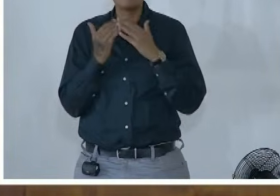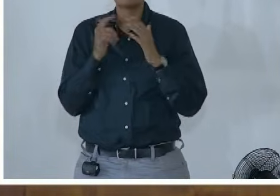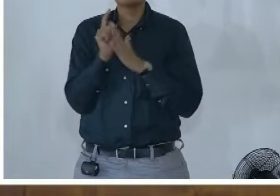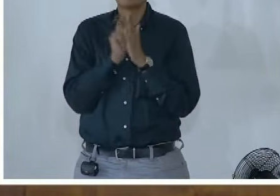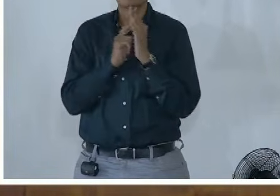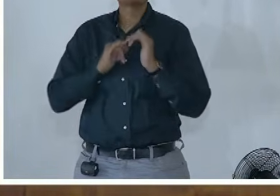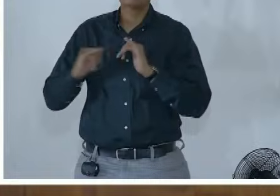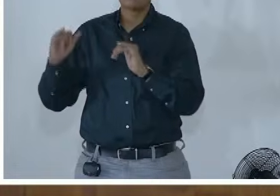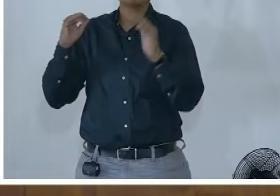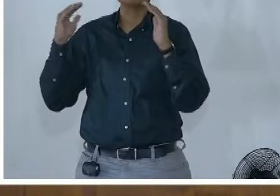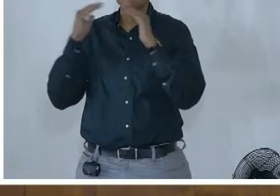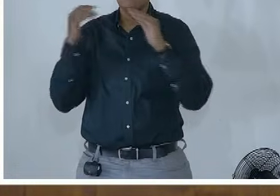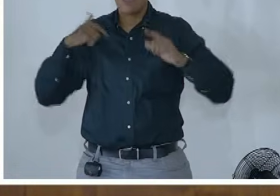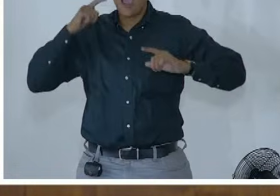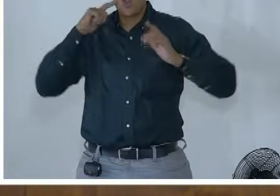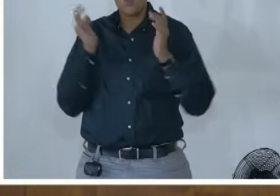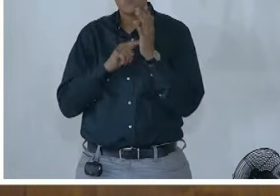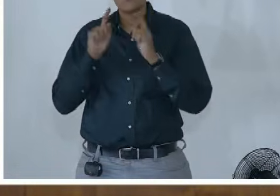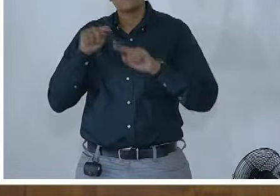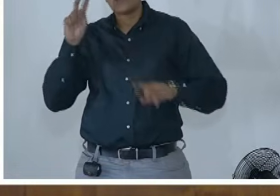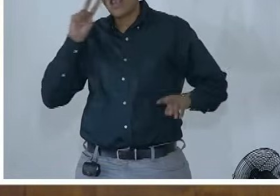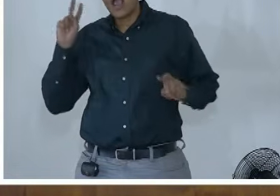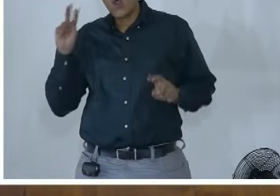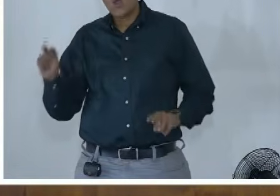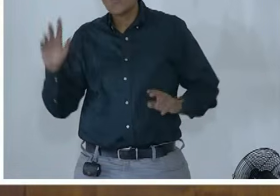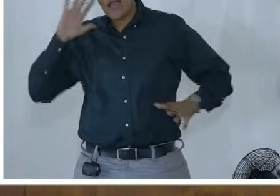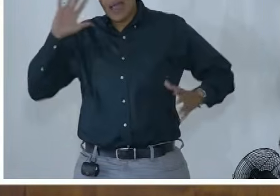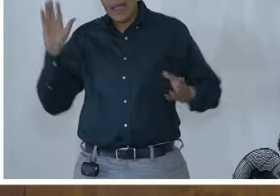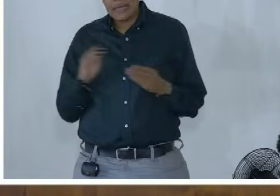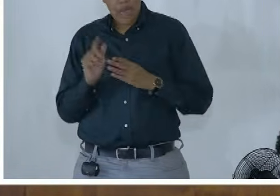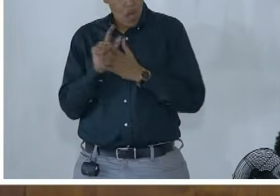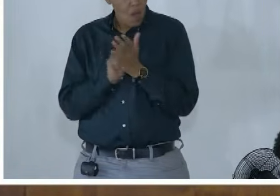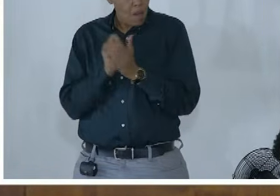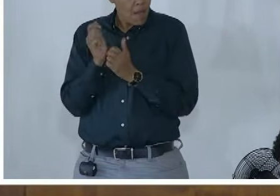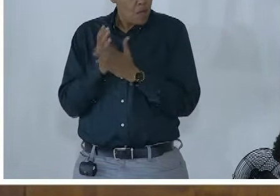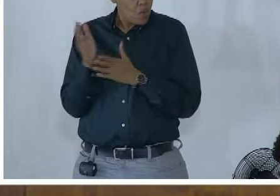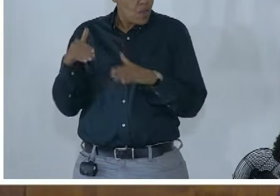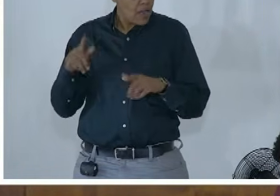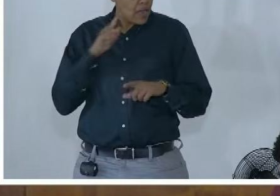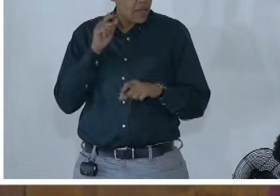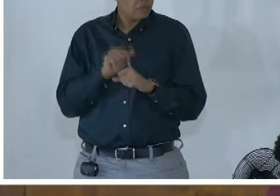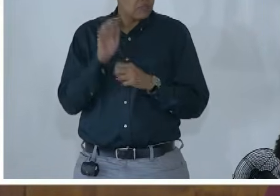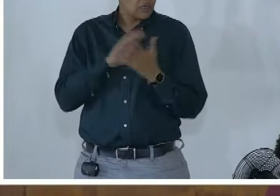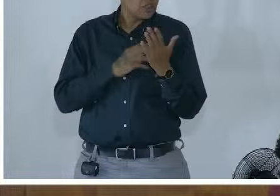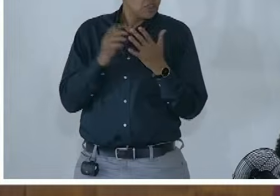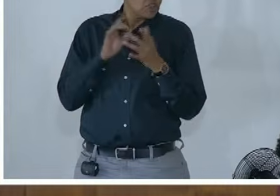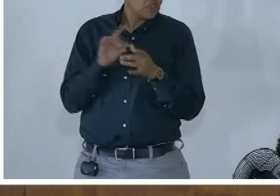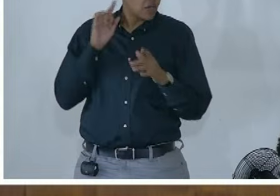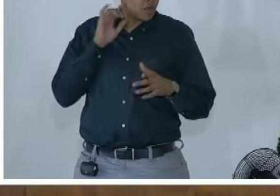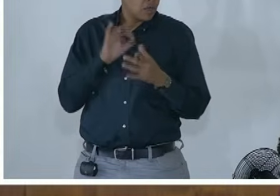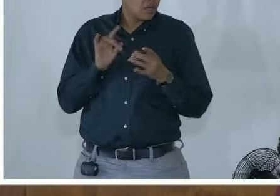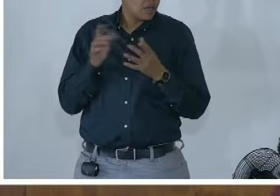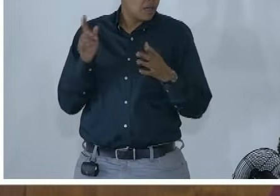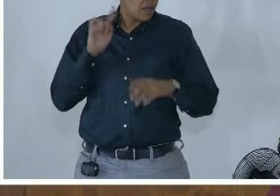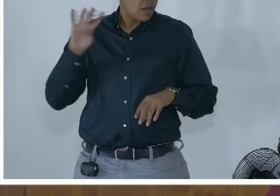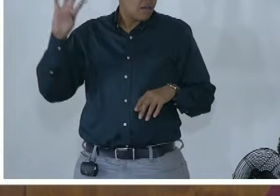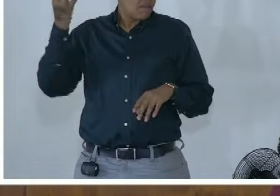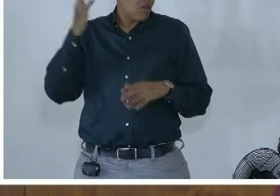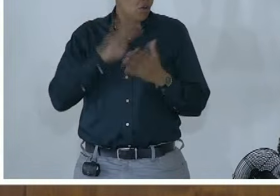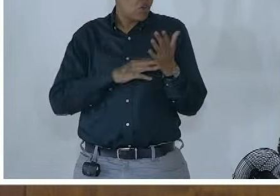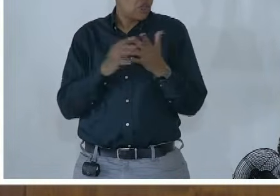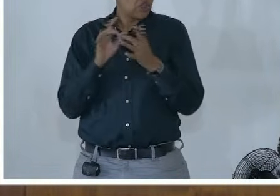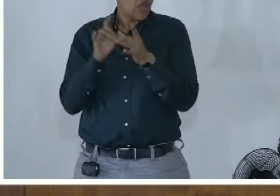before the law. And I note when I look at the entire bill, there is a schedule, Mr. Speaker. The fourth